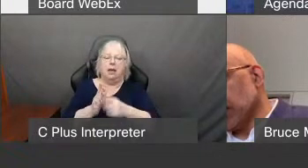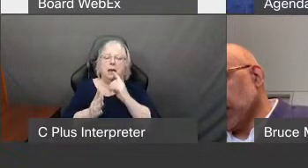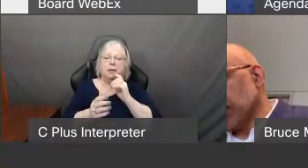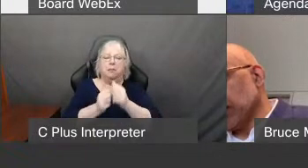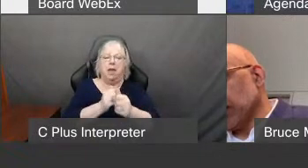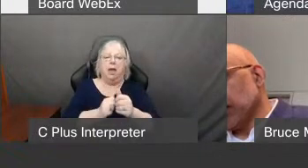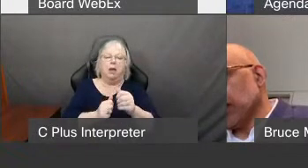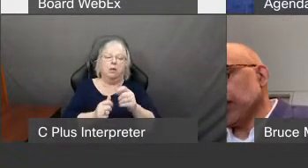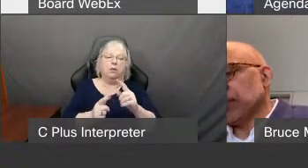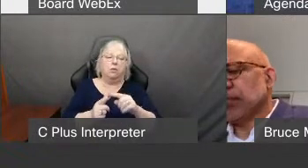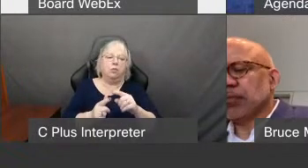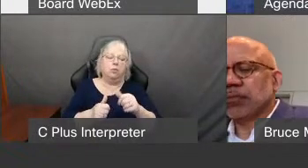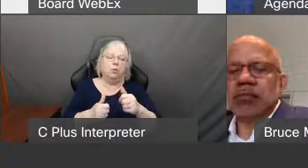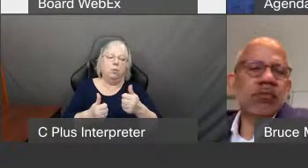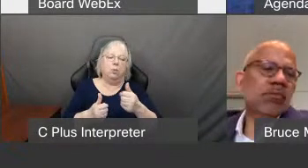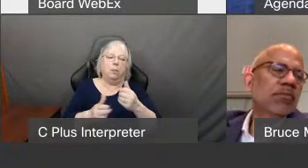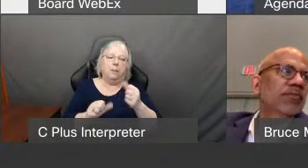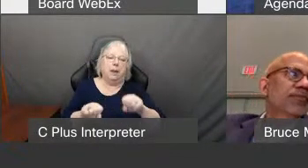be somewhere between